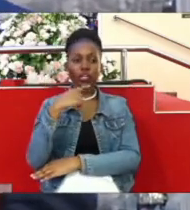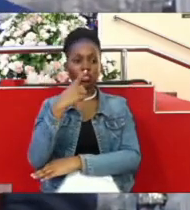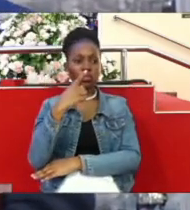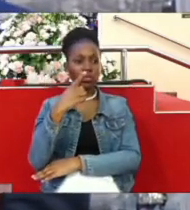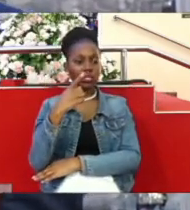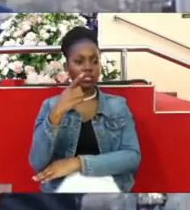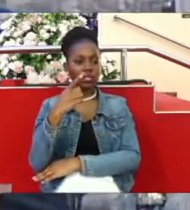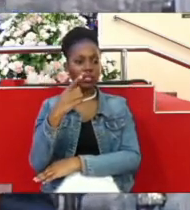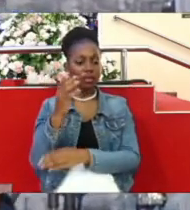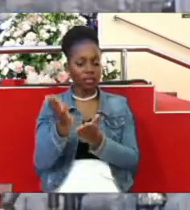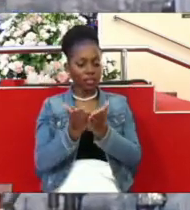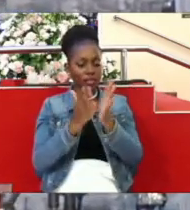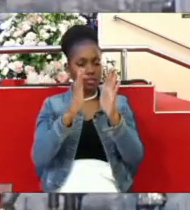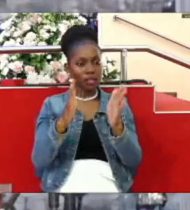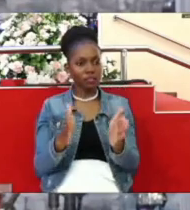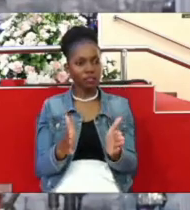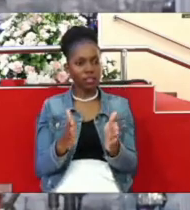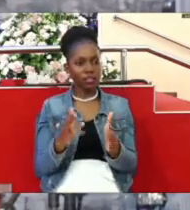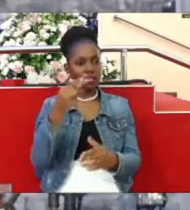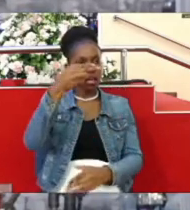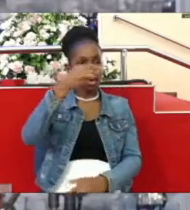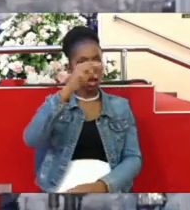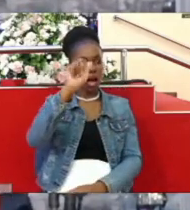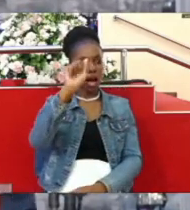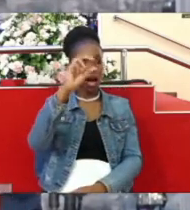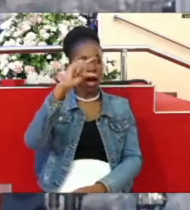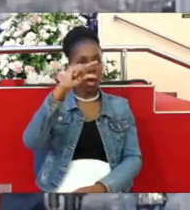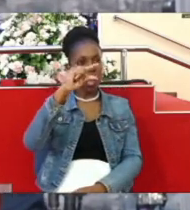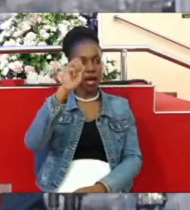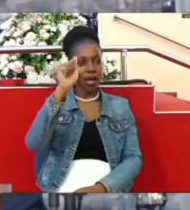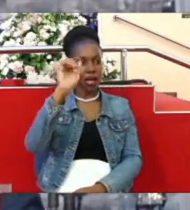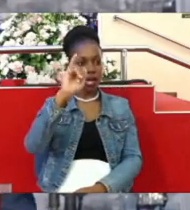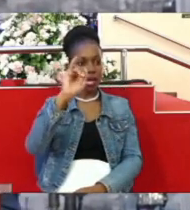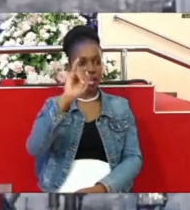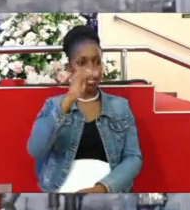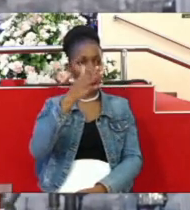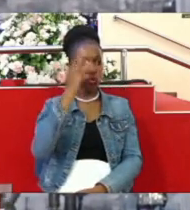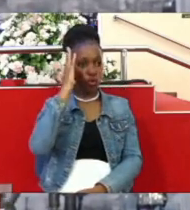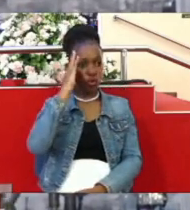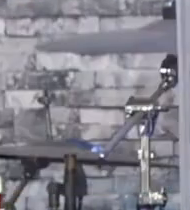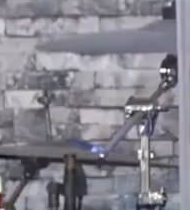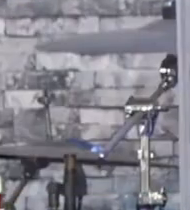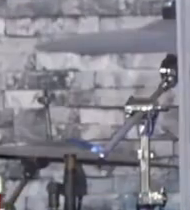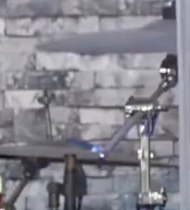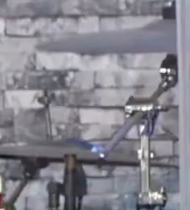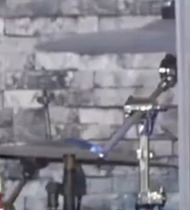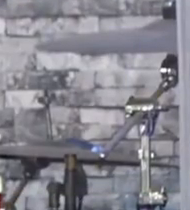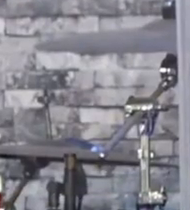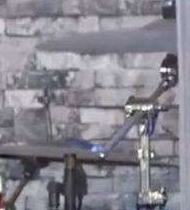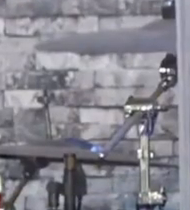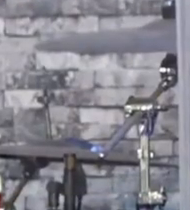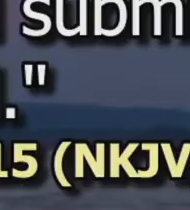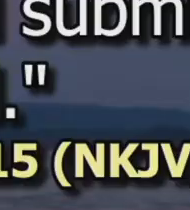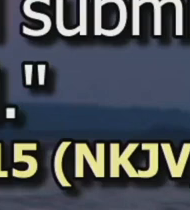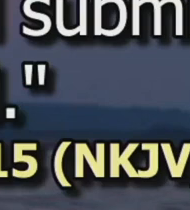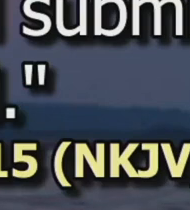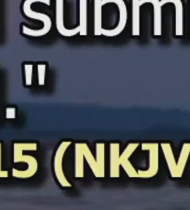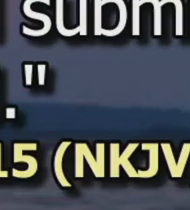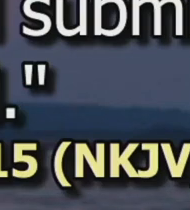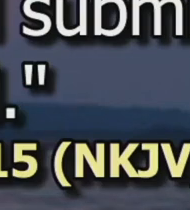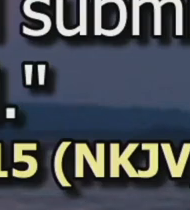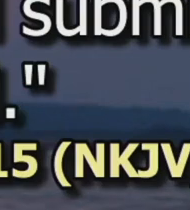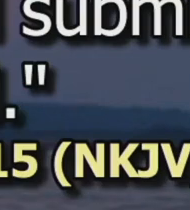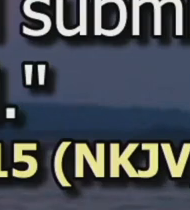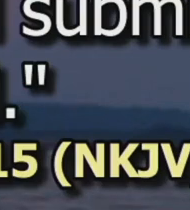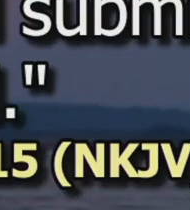diposa malaika wa Mungu akamwambia katika Mwanzo 16 mstari wa 9. Return to your mistress and submit yourself to